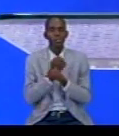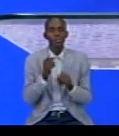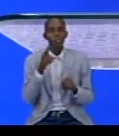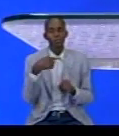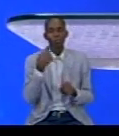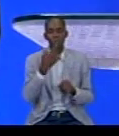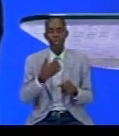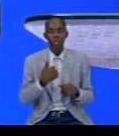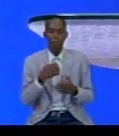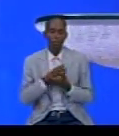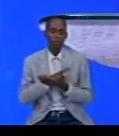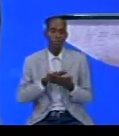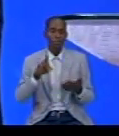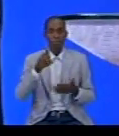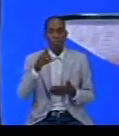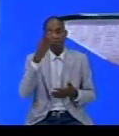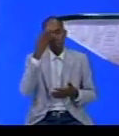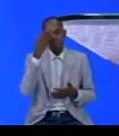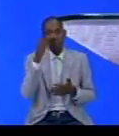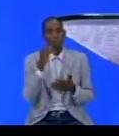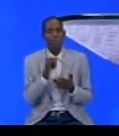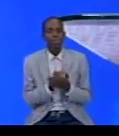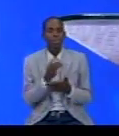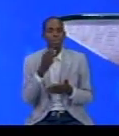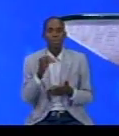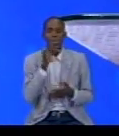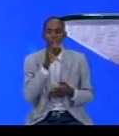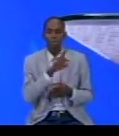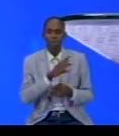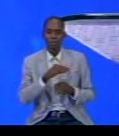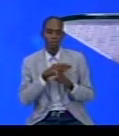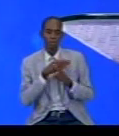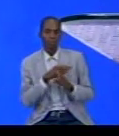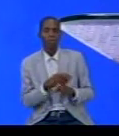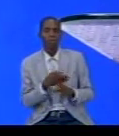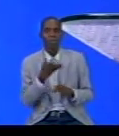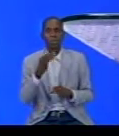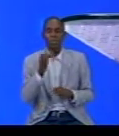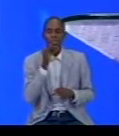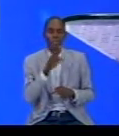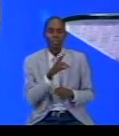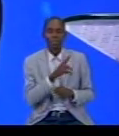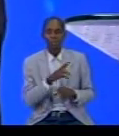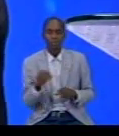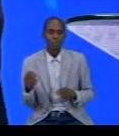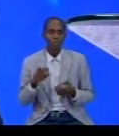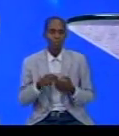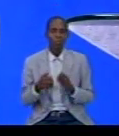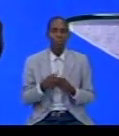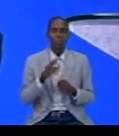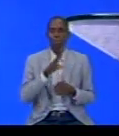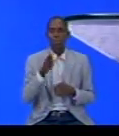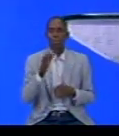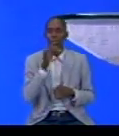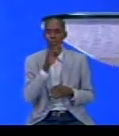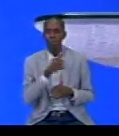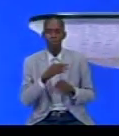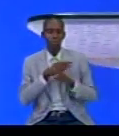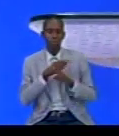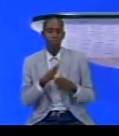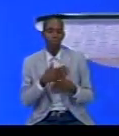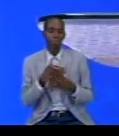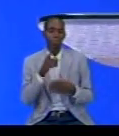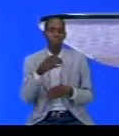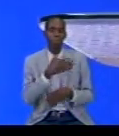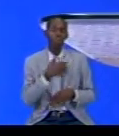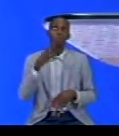you, and you know there is no hindrance and there is no hurdle and there is no barrier between you and God,